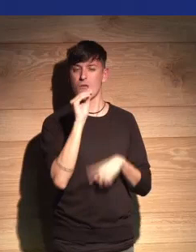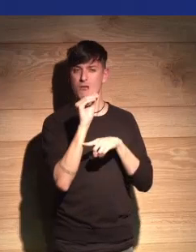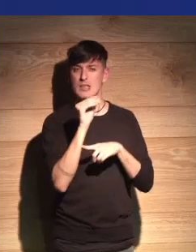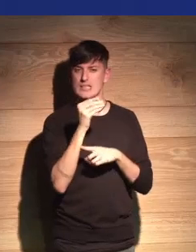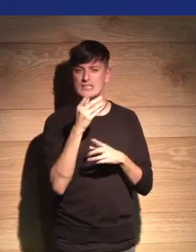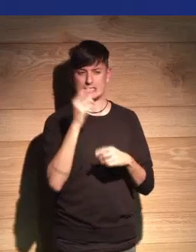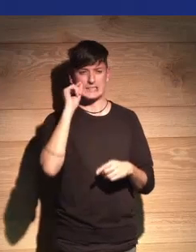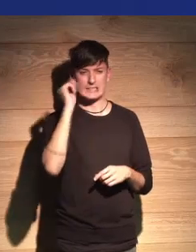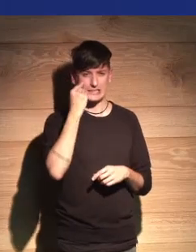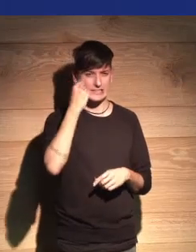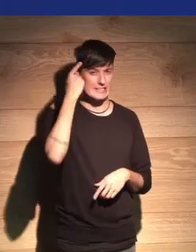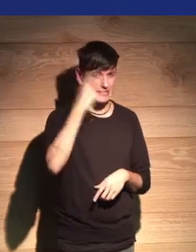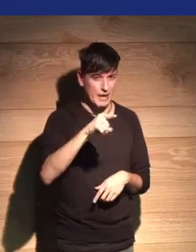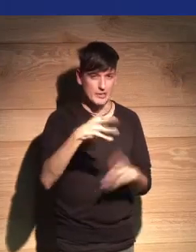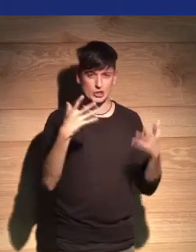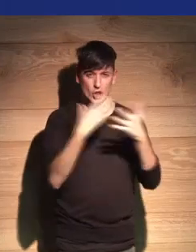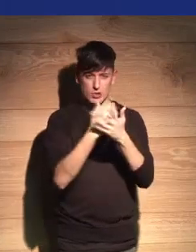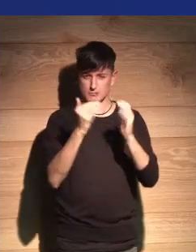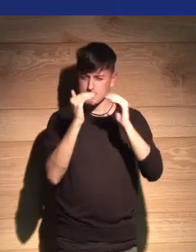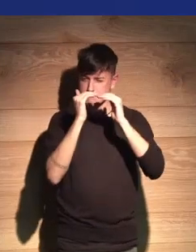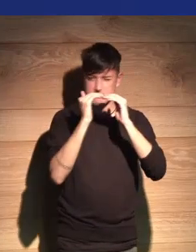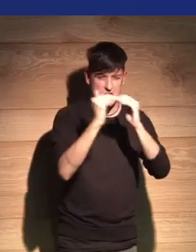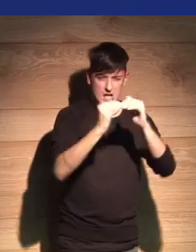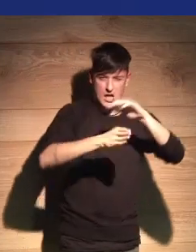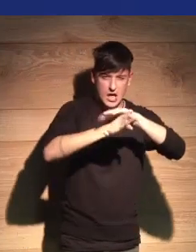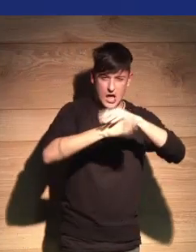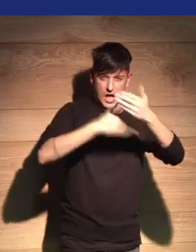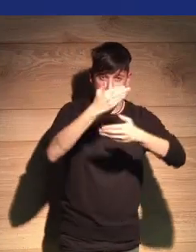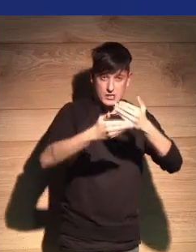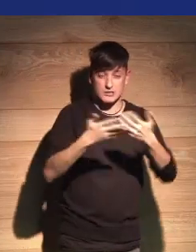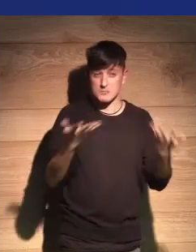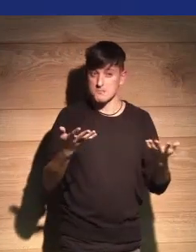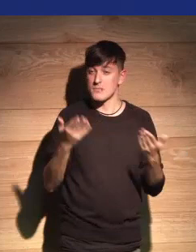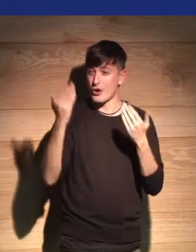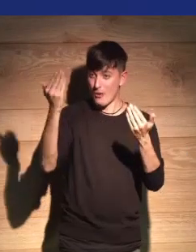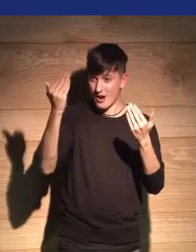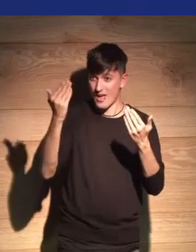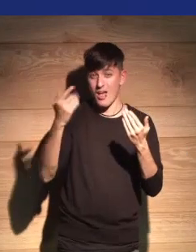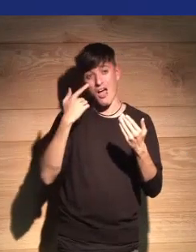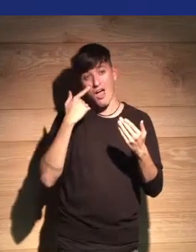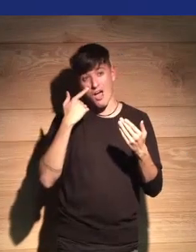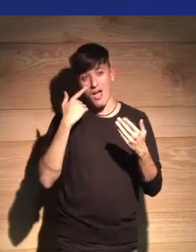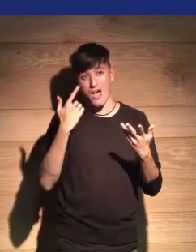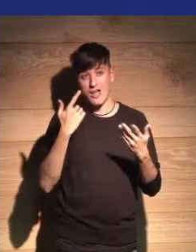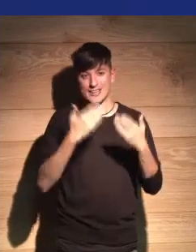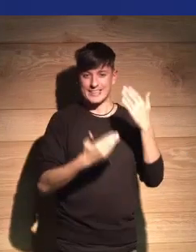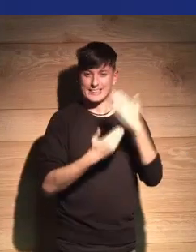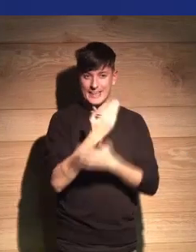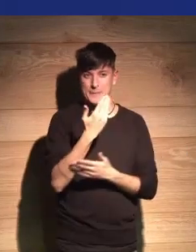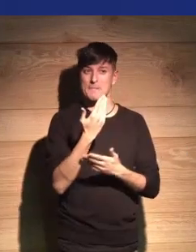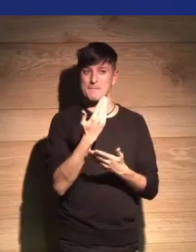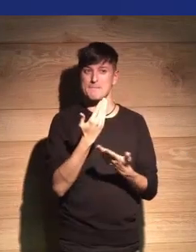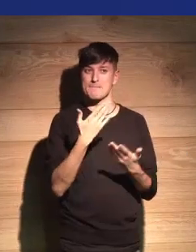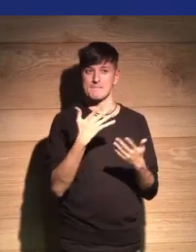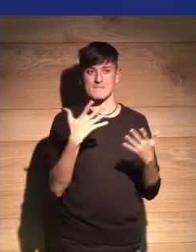of this. So I'd like to end congratulating you on this initiative. I